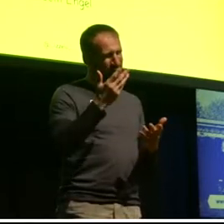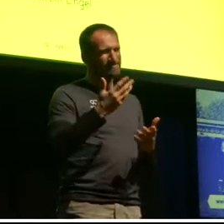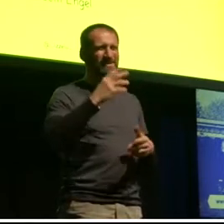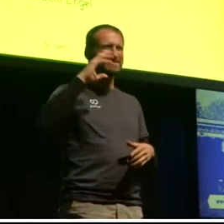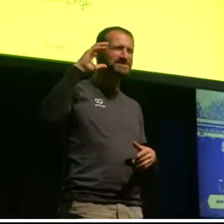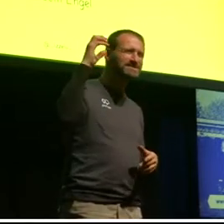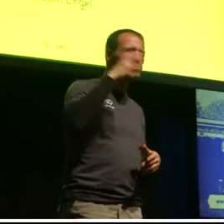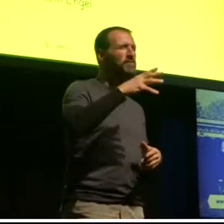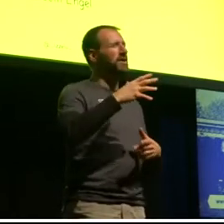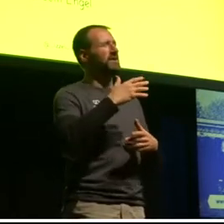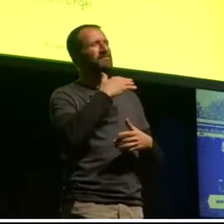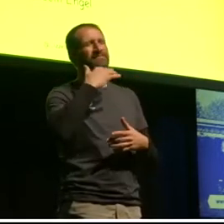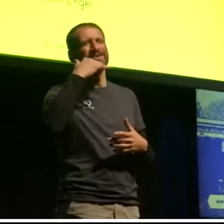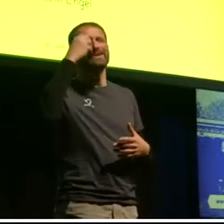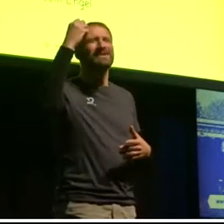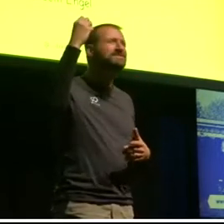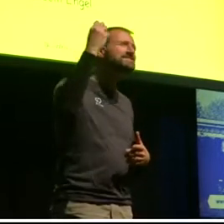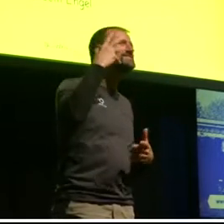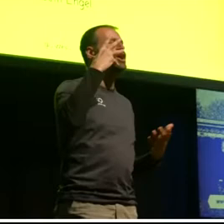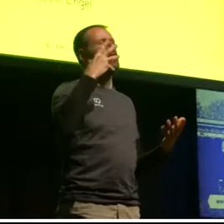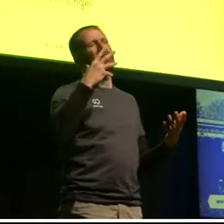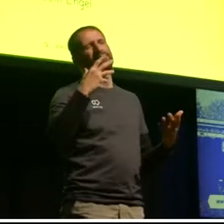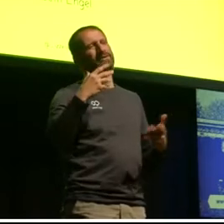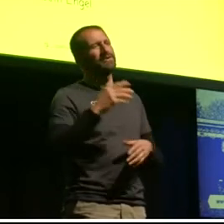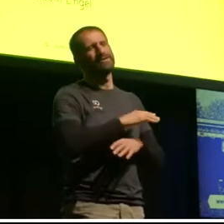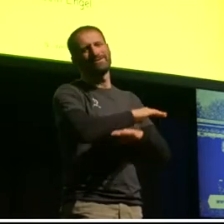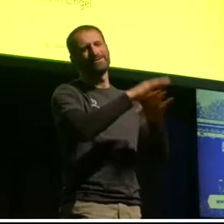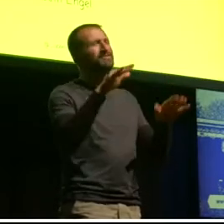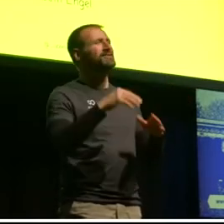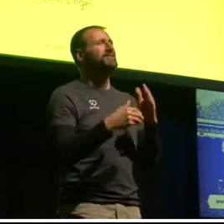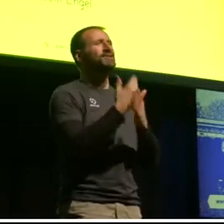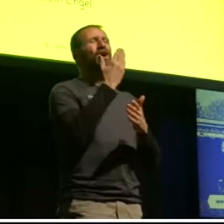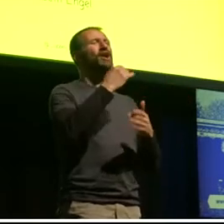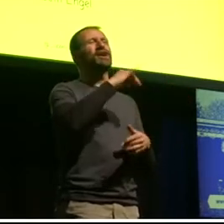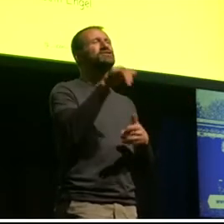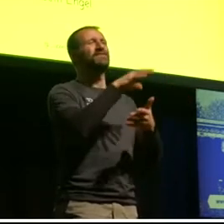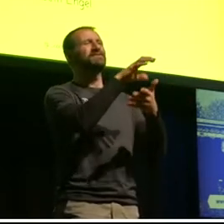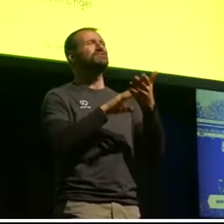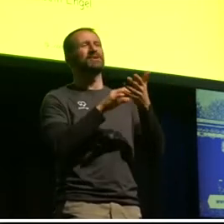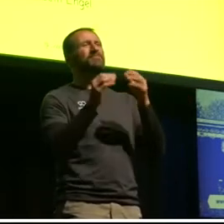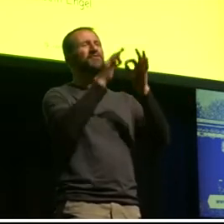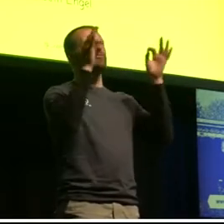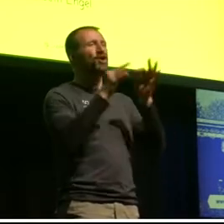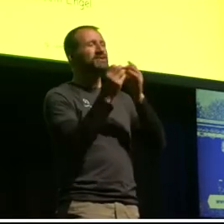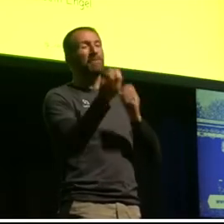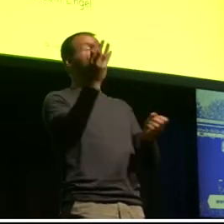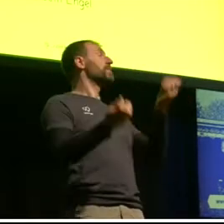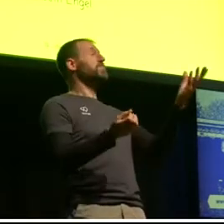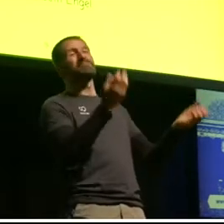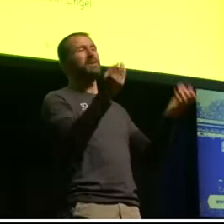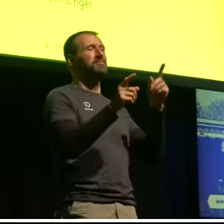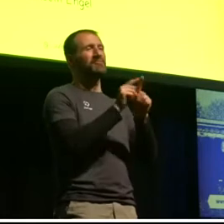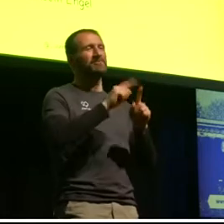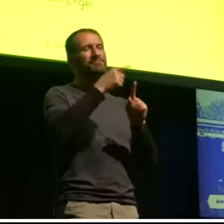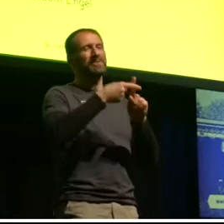of sunshine, and all those new JavaScript frameworks popped up like mushrooms. And I went